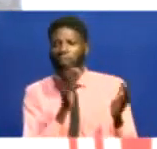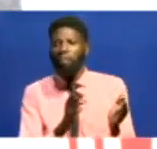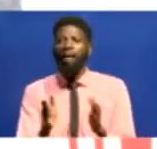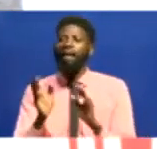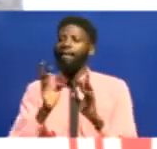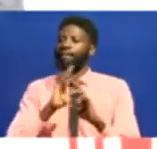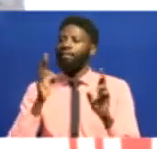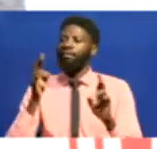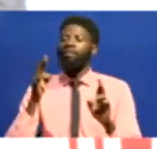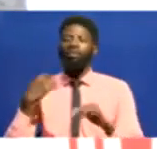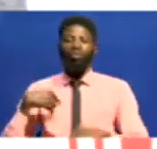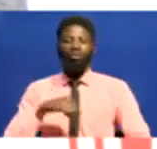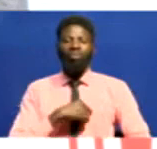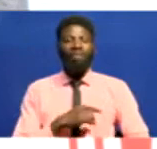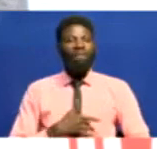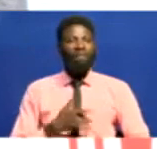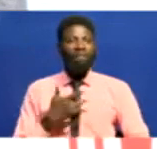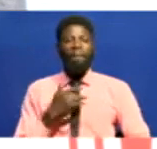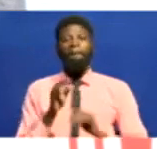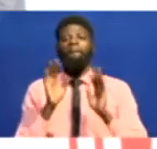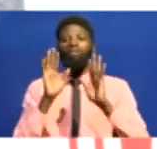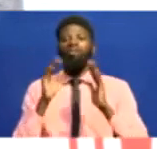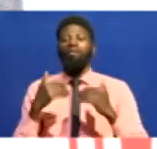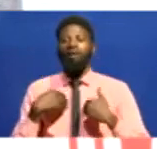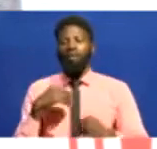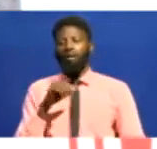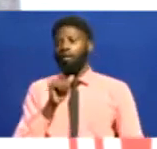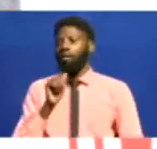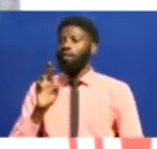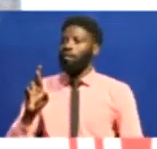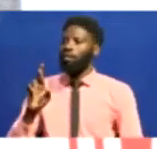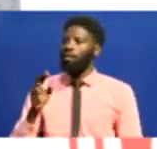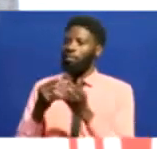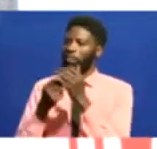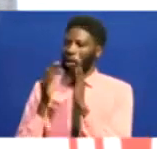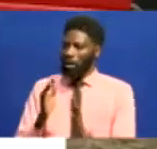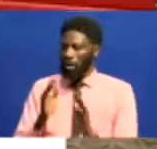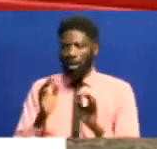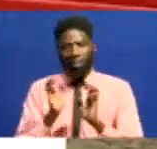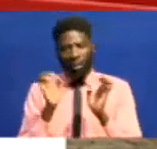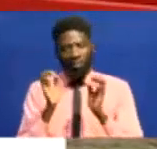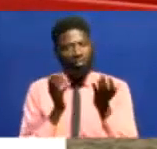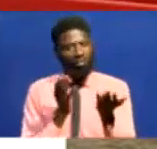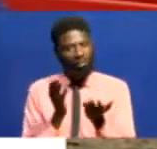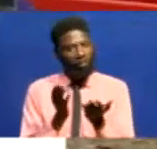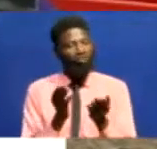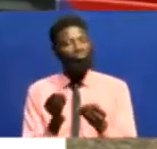important for us to be able to have a partner like AAR so that we can deal with these emergency services.